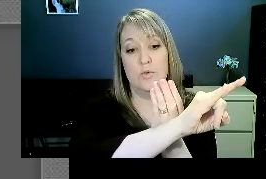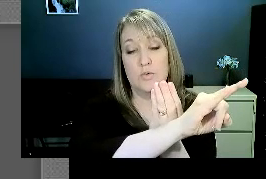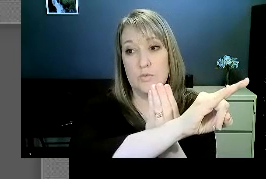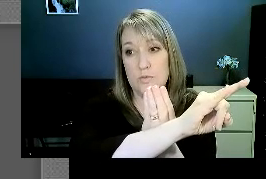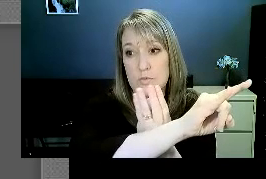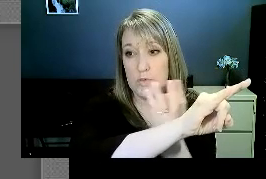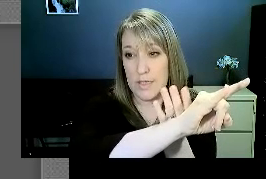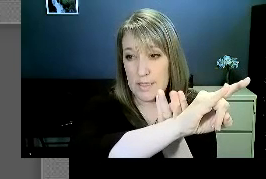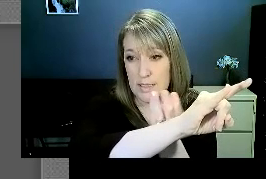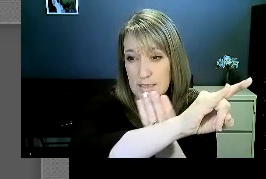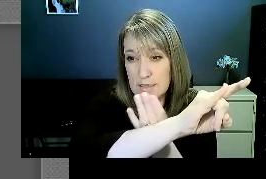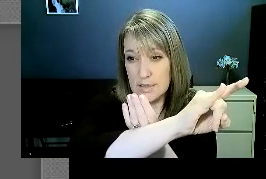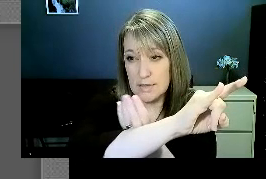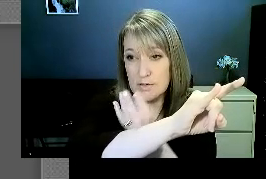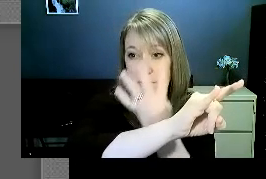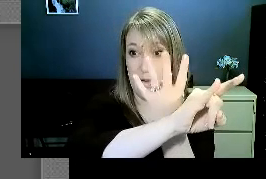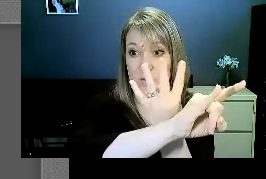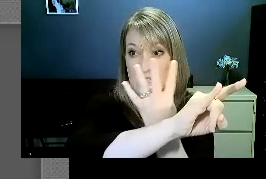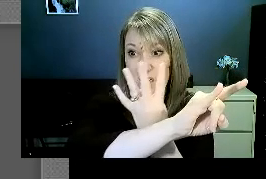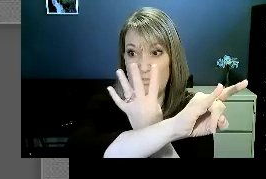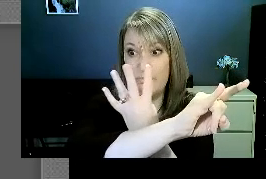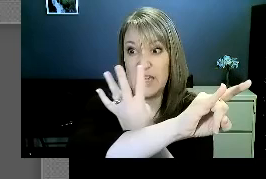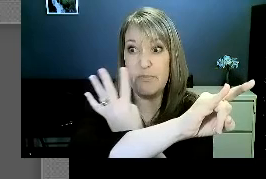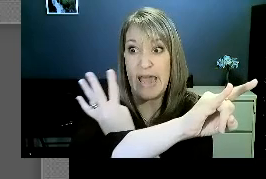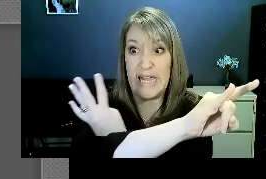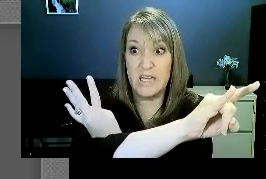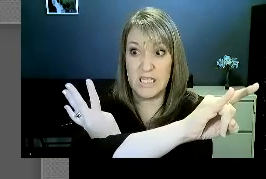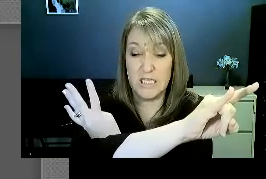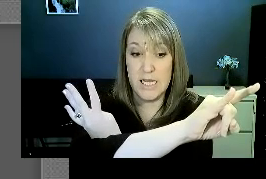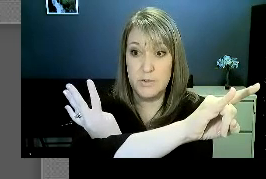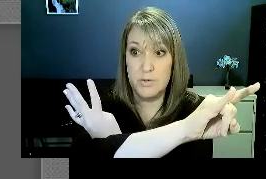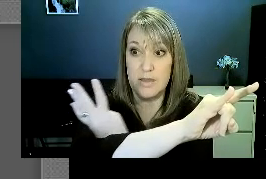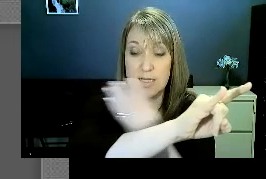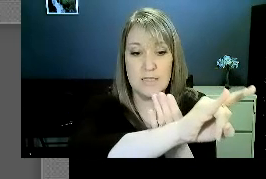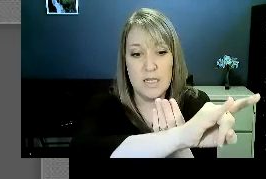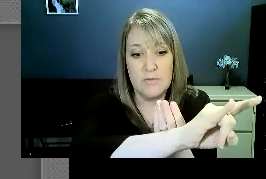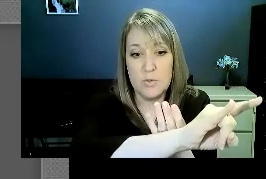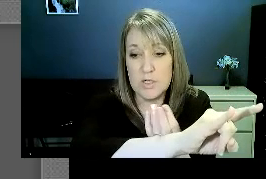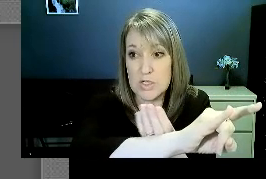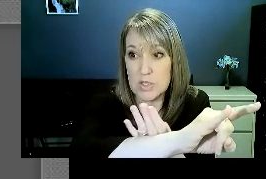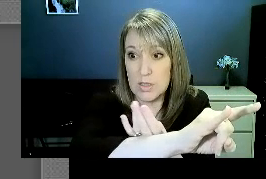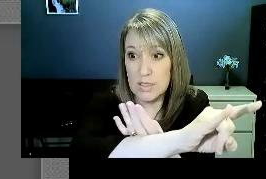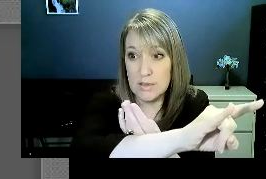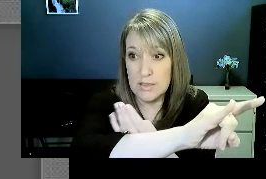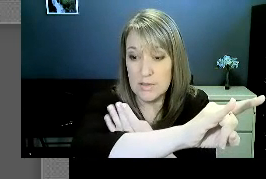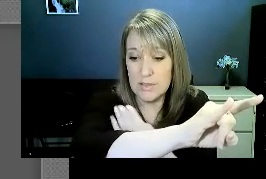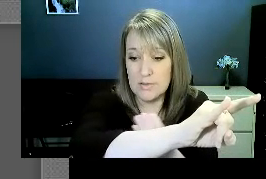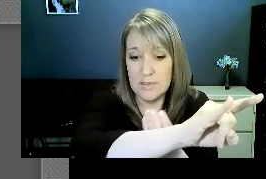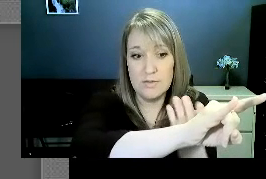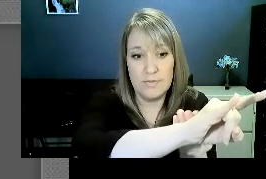show like, so if it was like a big mane, like a lion, it would be this. You want to just show